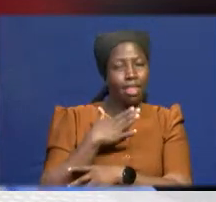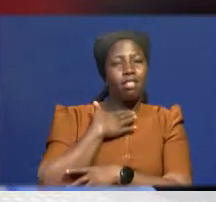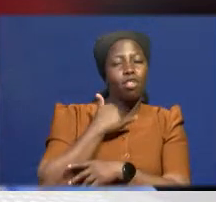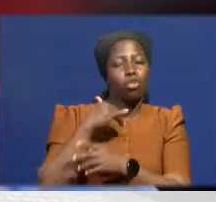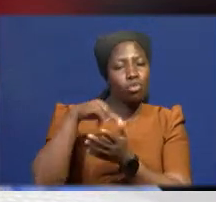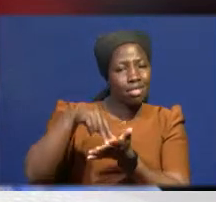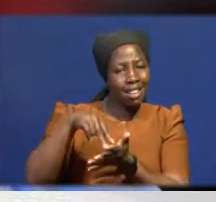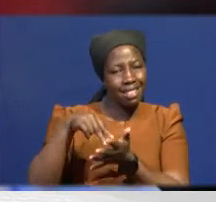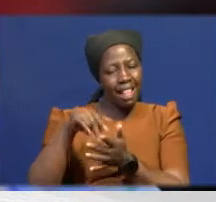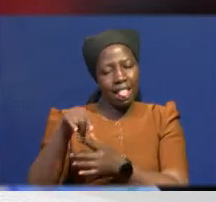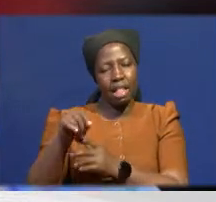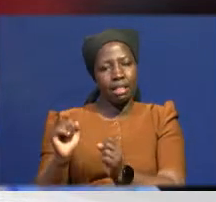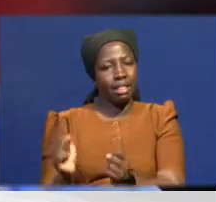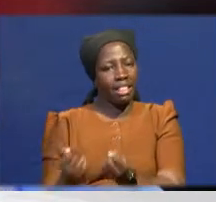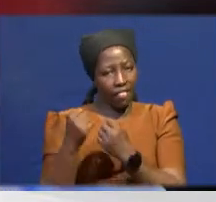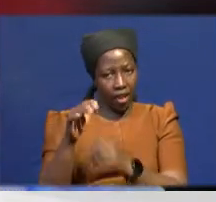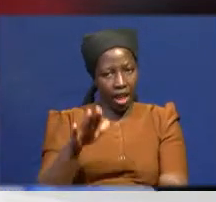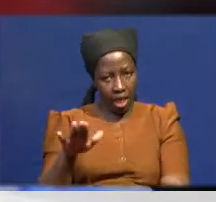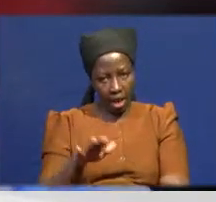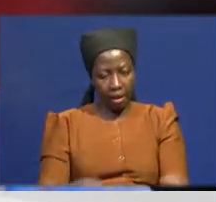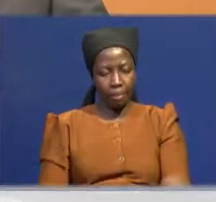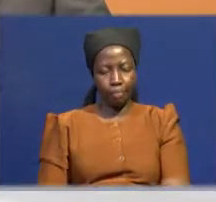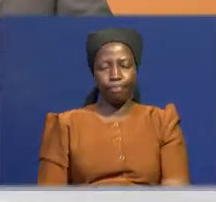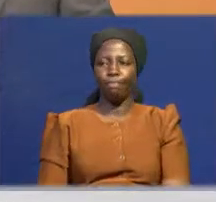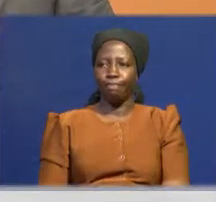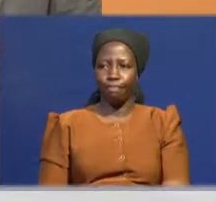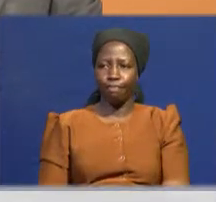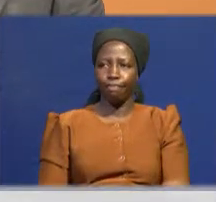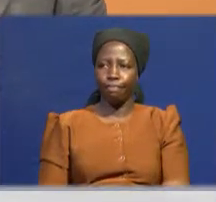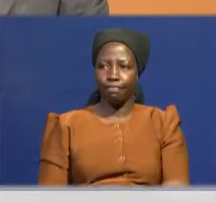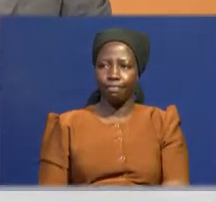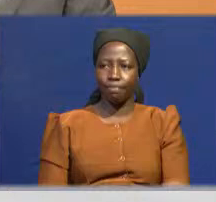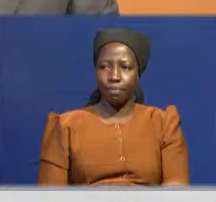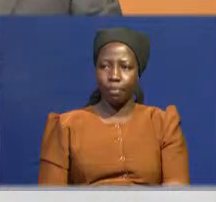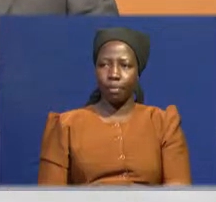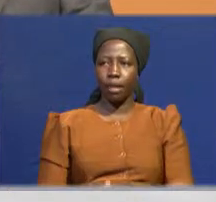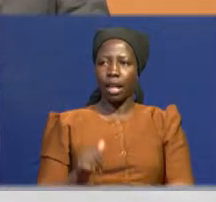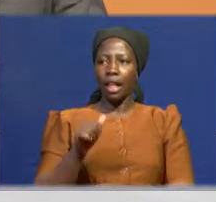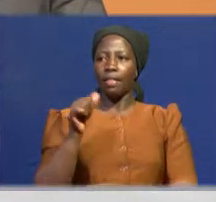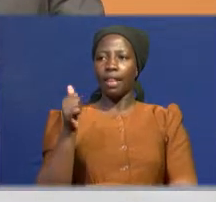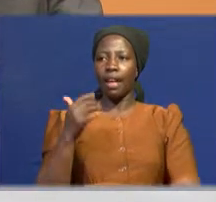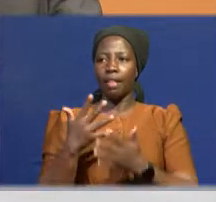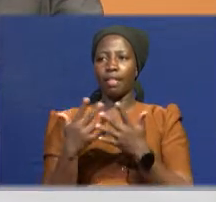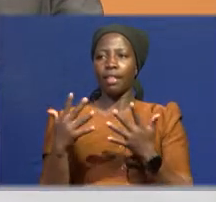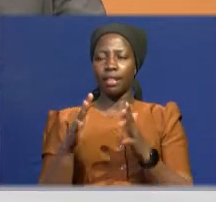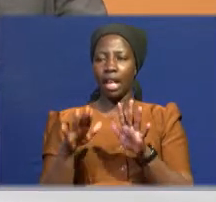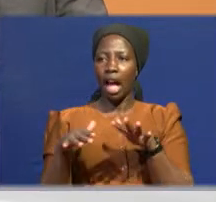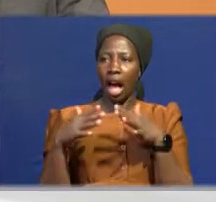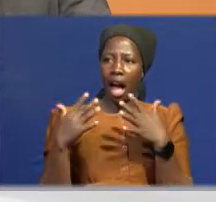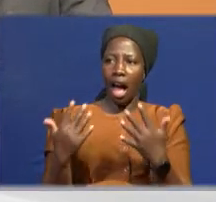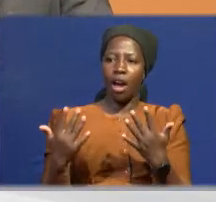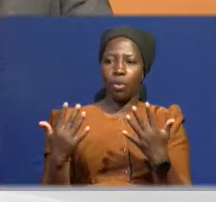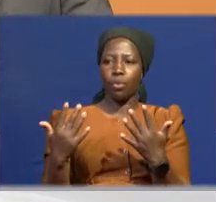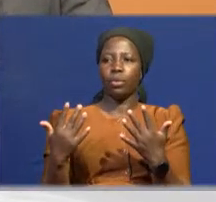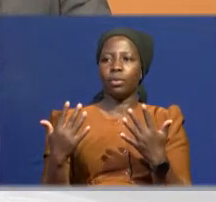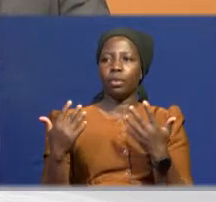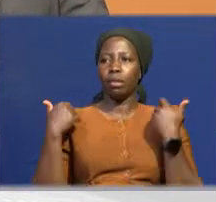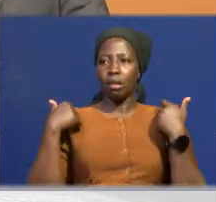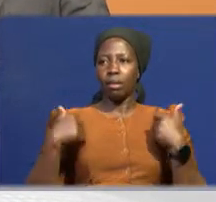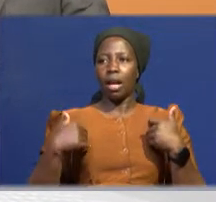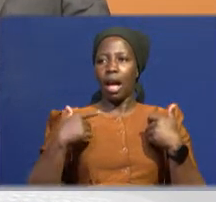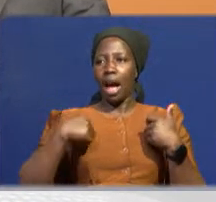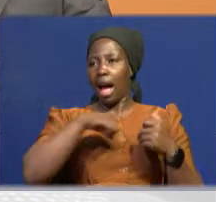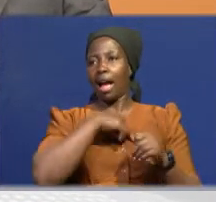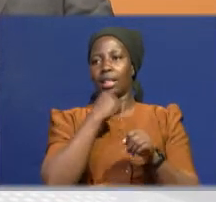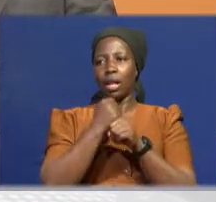safe. Now, the other key thing is, how then, are we working